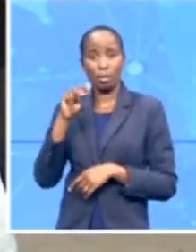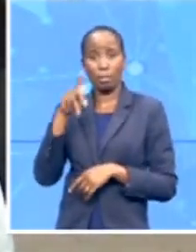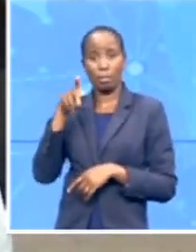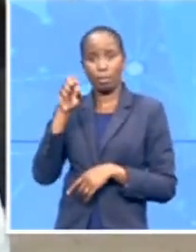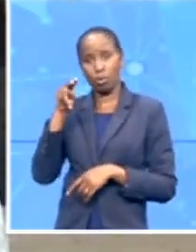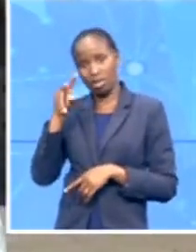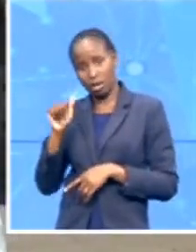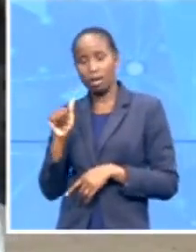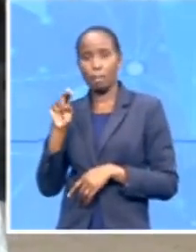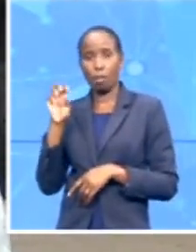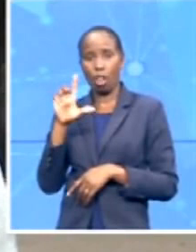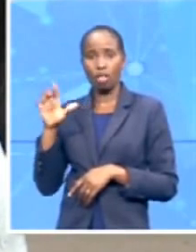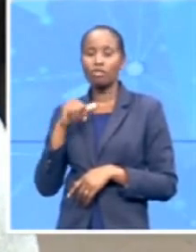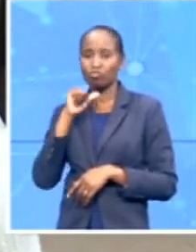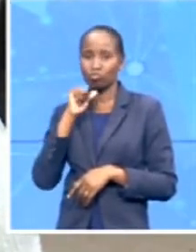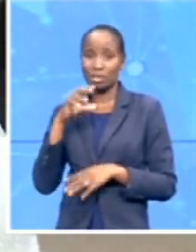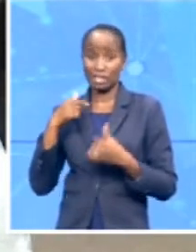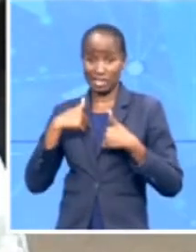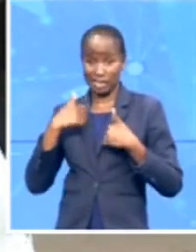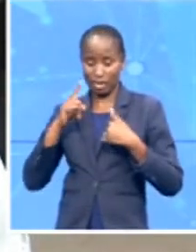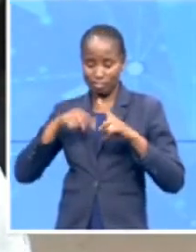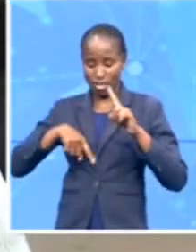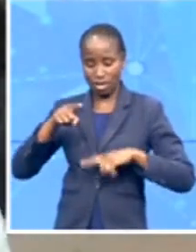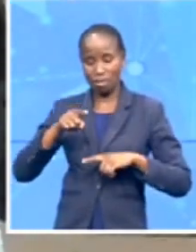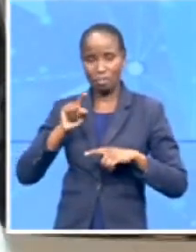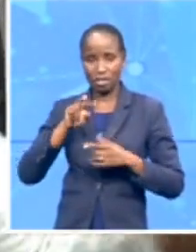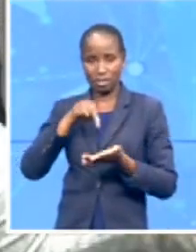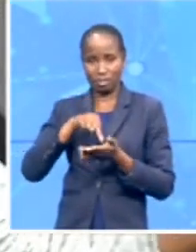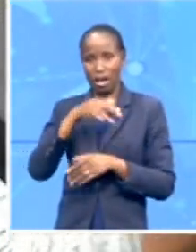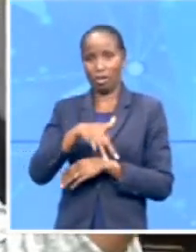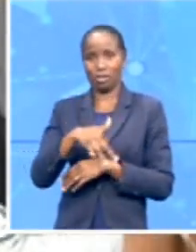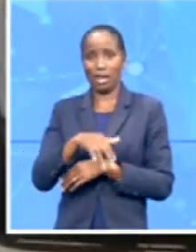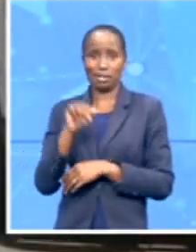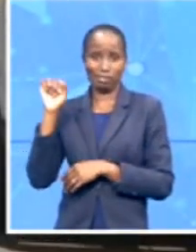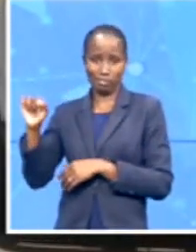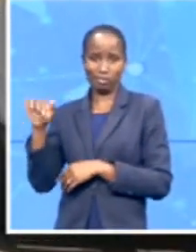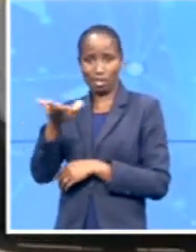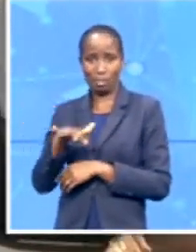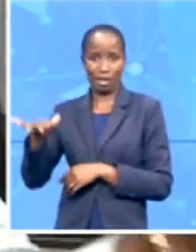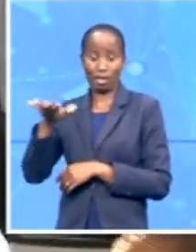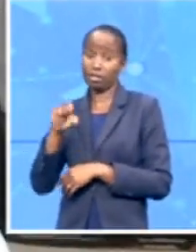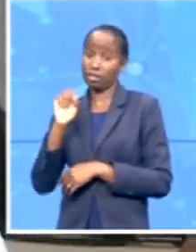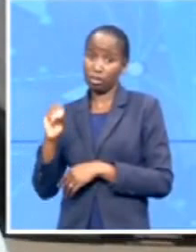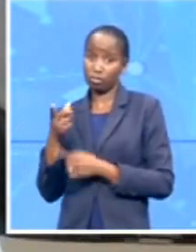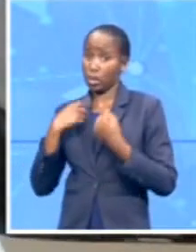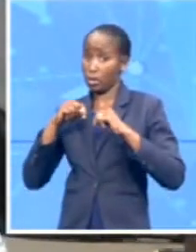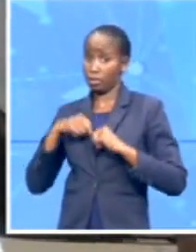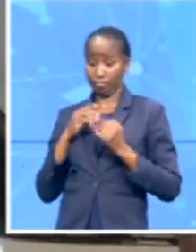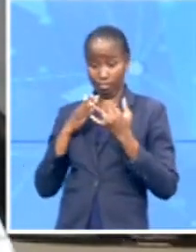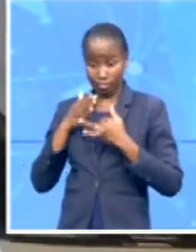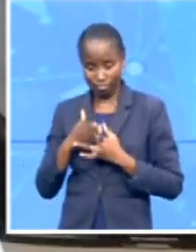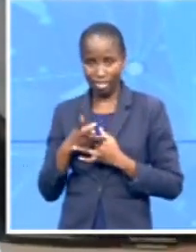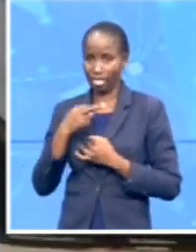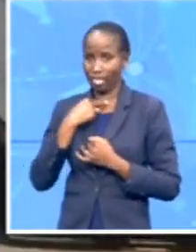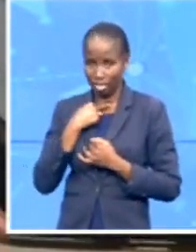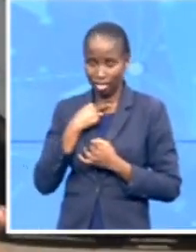outside their premises. So we're not quite allowed to go inside and speak to patrons inside their